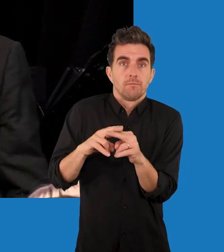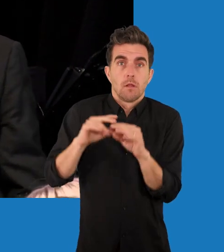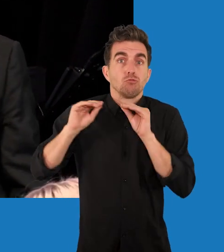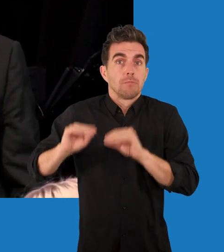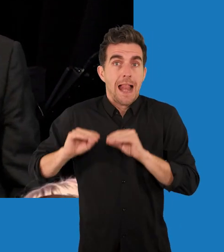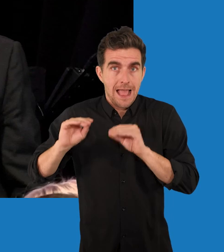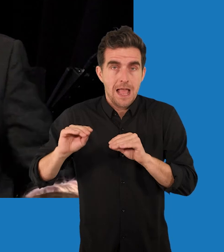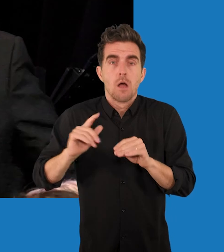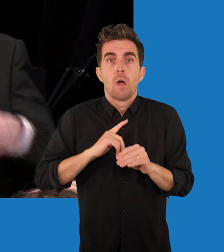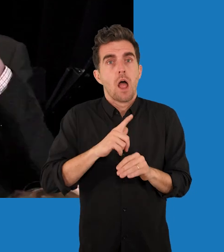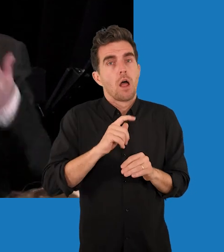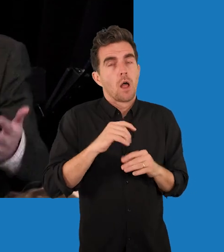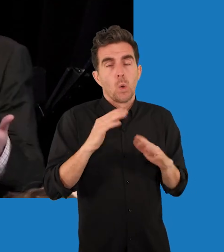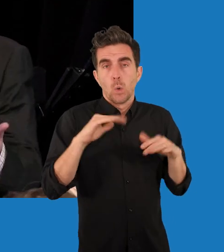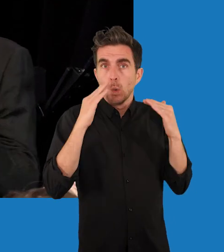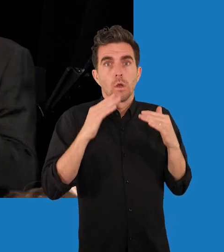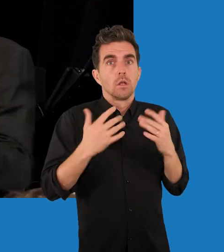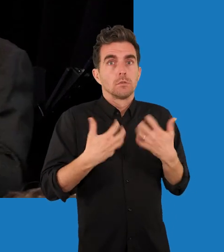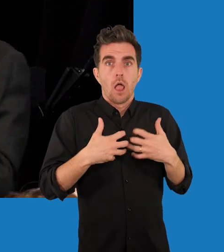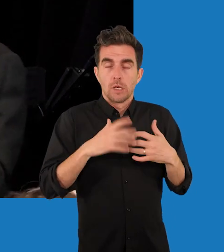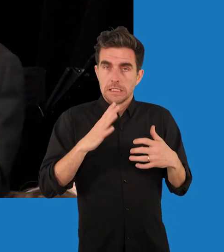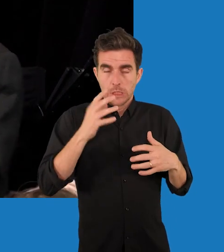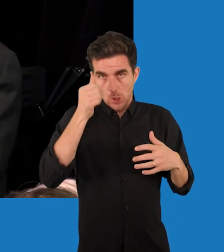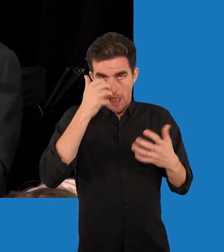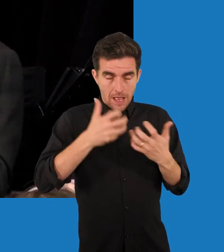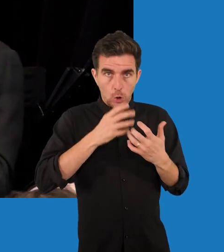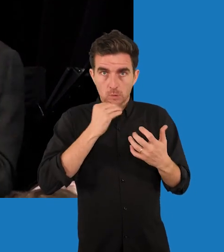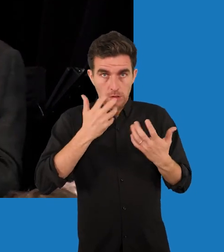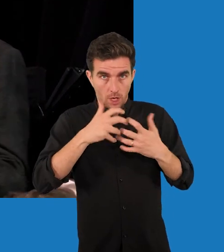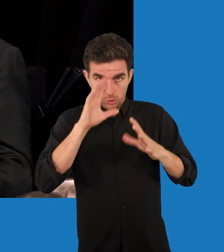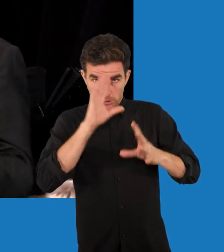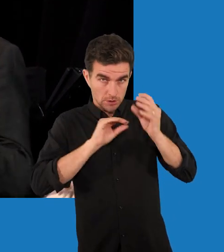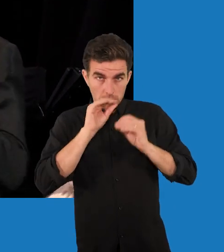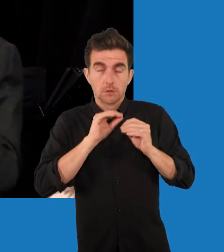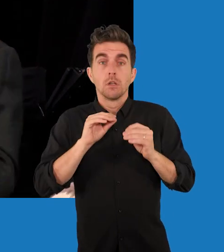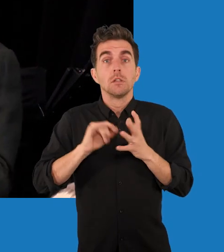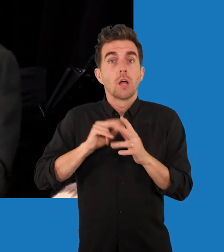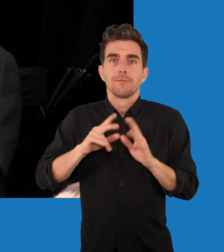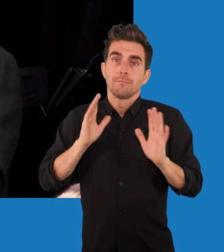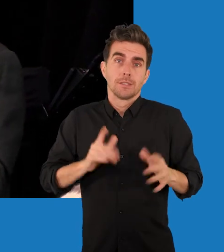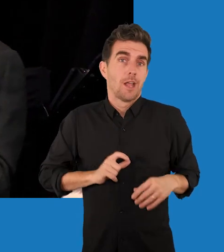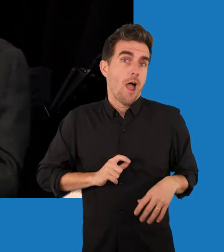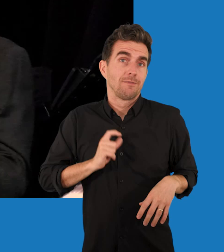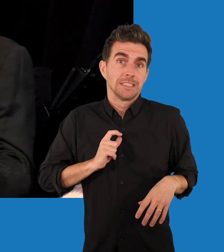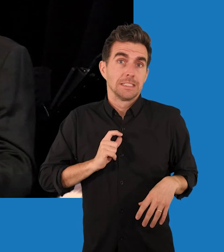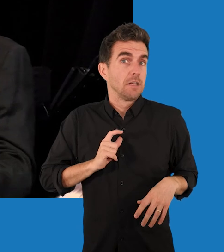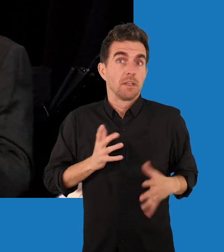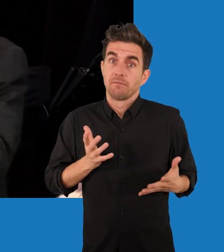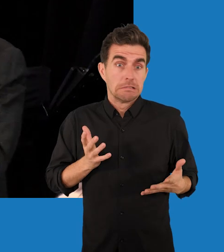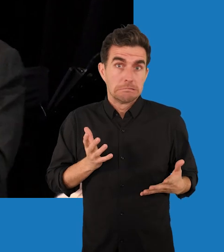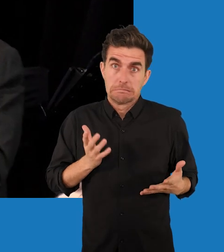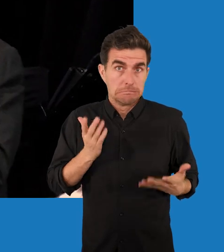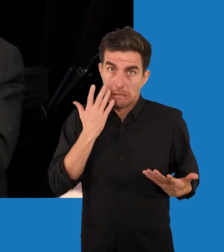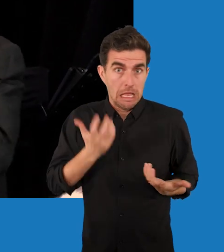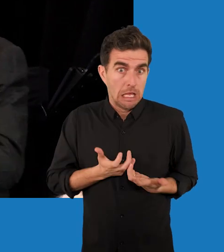were adequately trained, because while this is great technology, you actually have to get used to using the technology. Staff have to be confident in knowing how it works, because